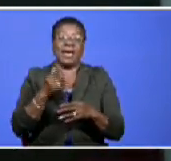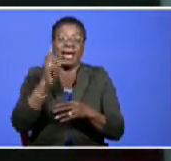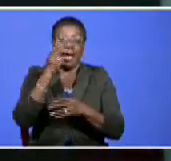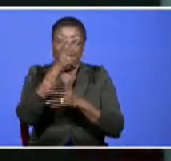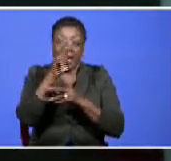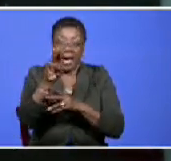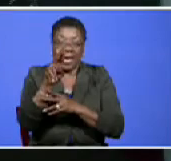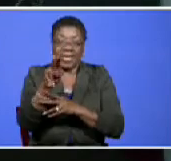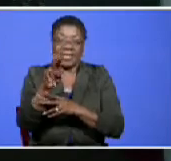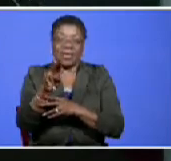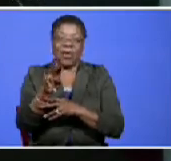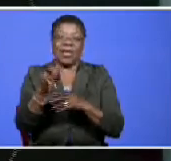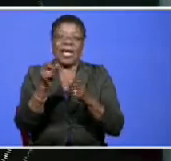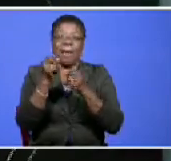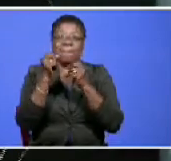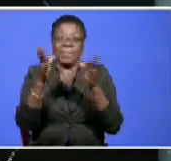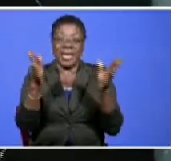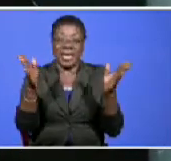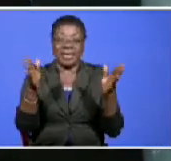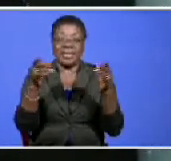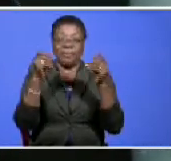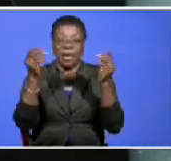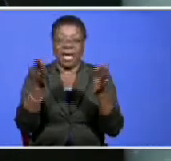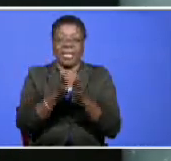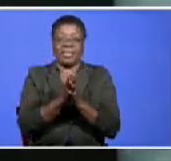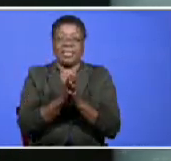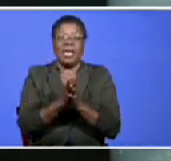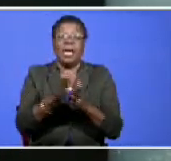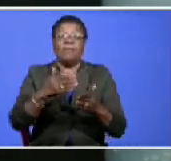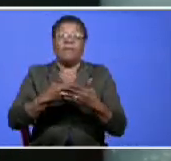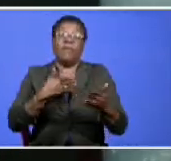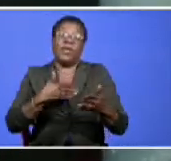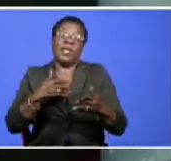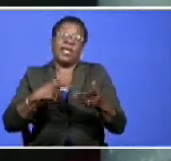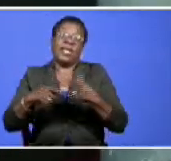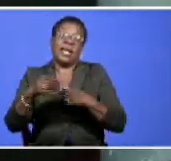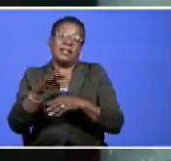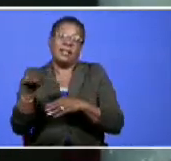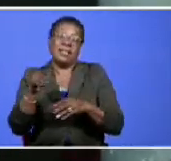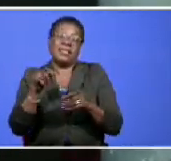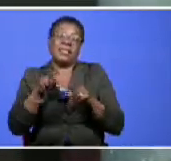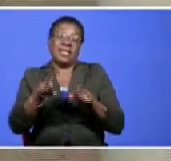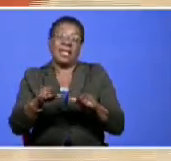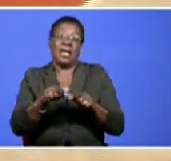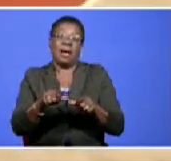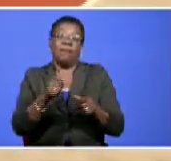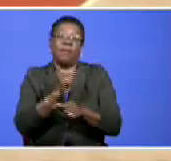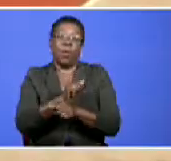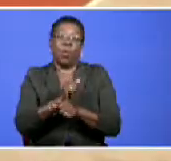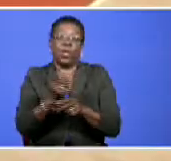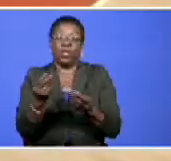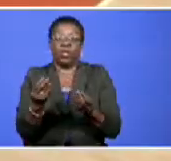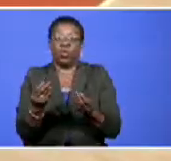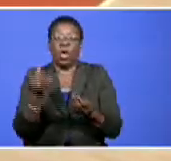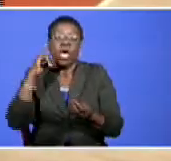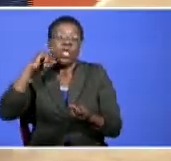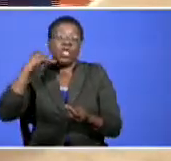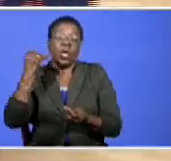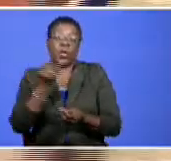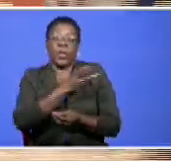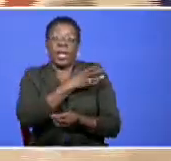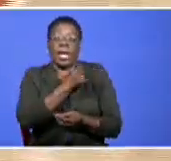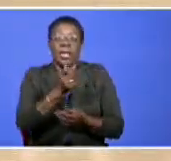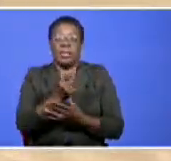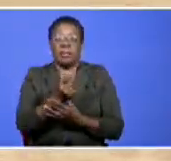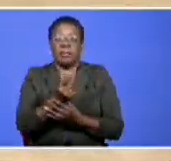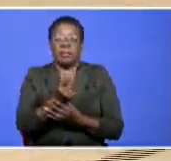the WNBA Championship. Before they can get there, they still have some work to do. JONQUEL and the Sun closing out the